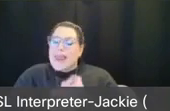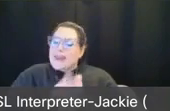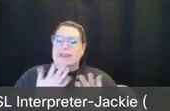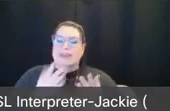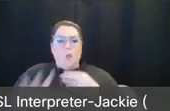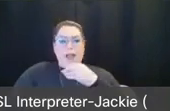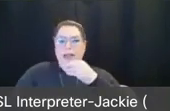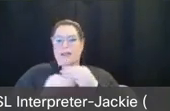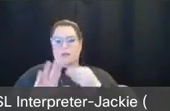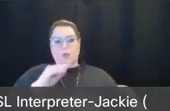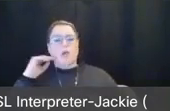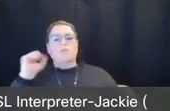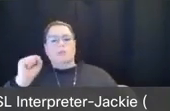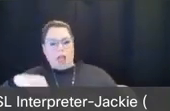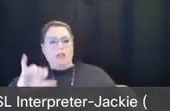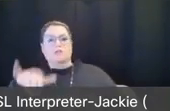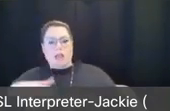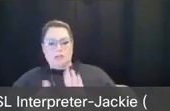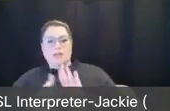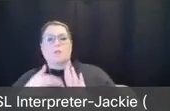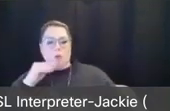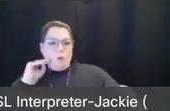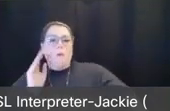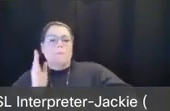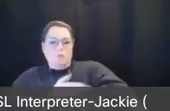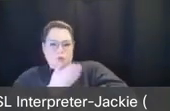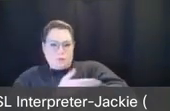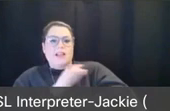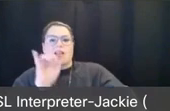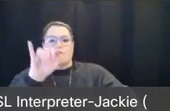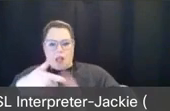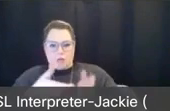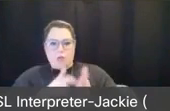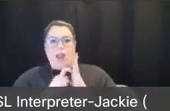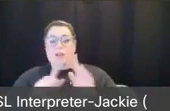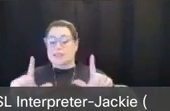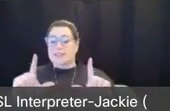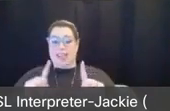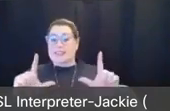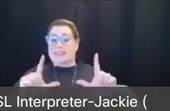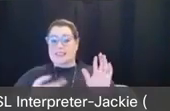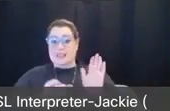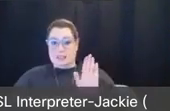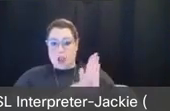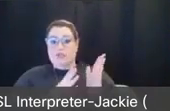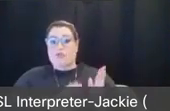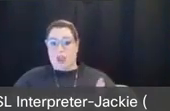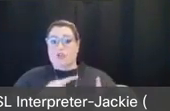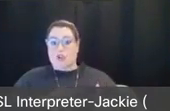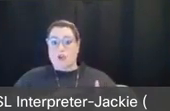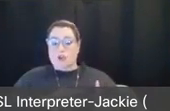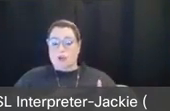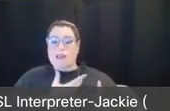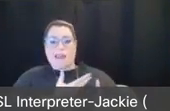home, that is considered home improvement. That requires a licensed contractor, and it's going